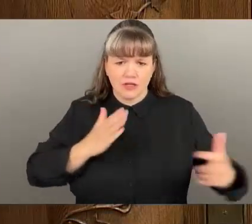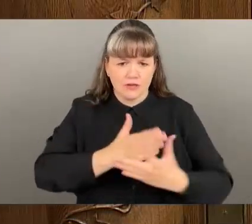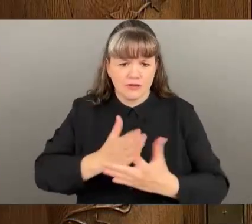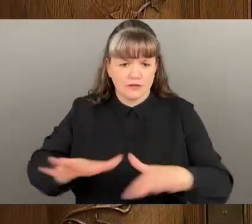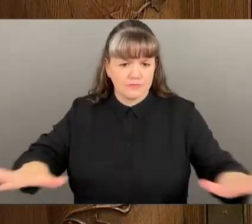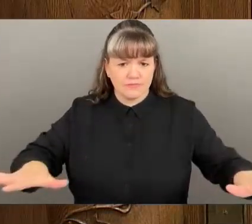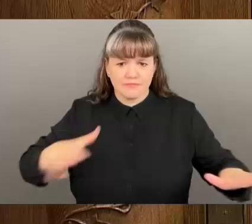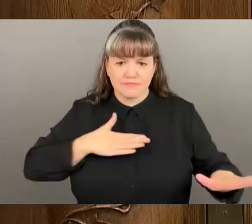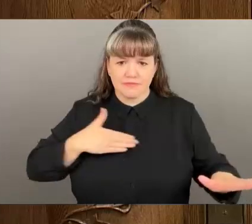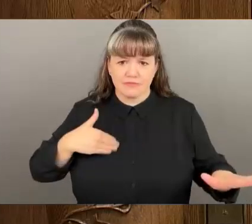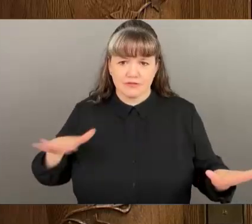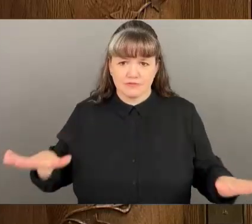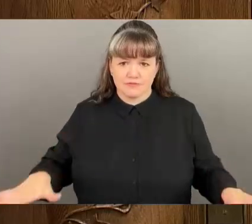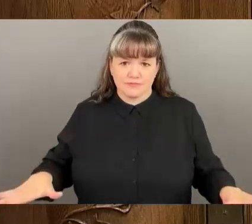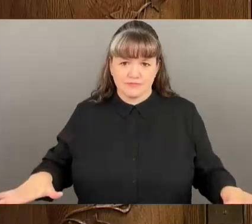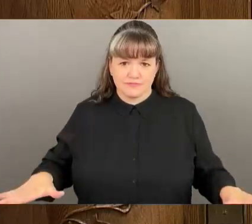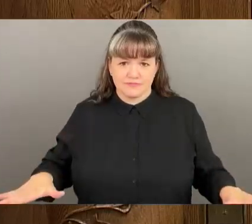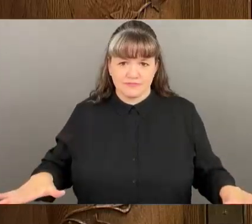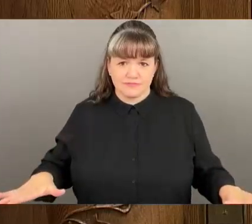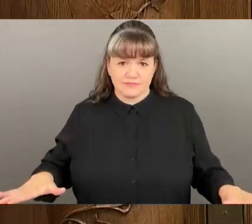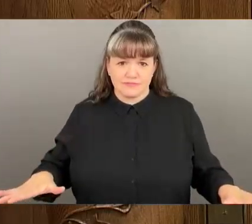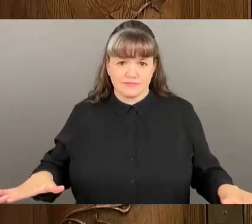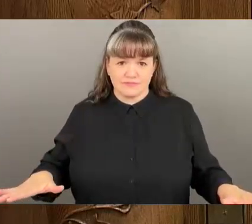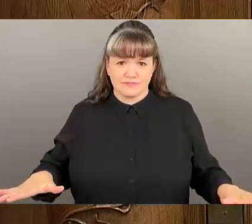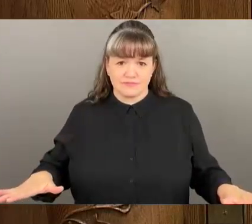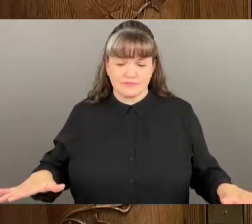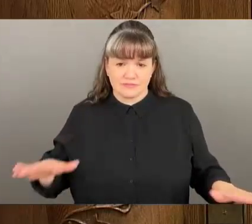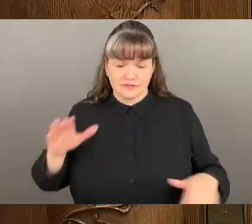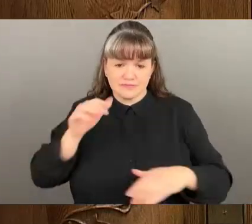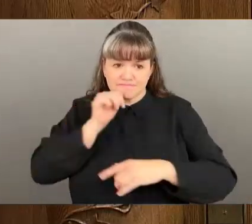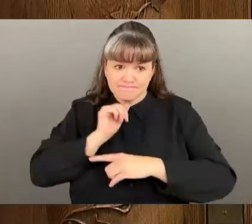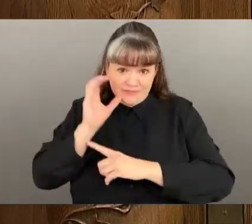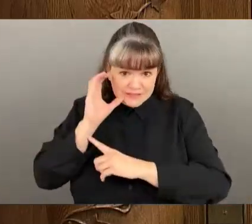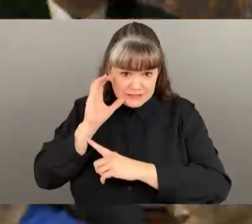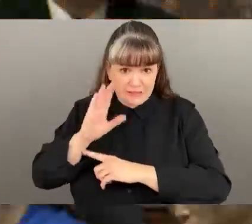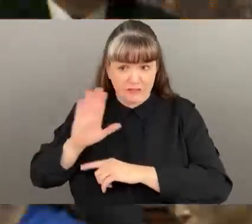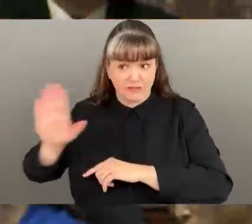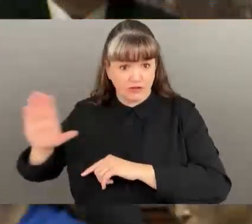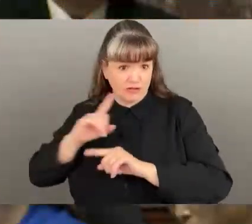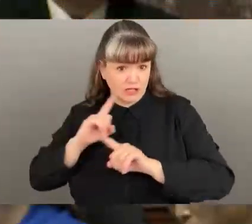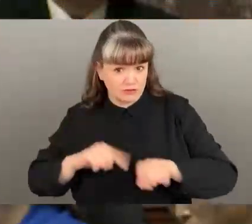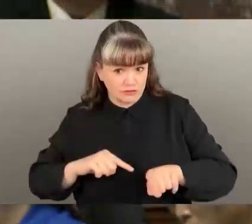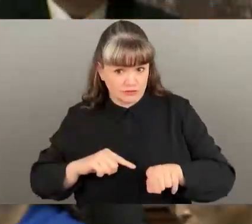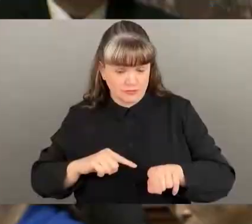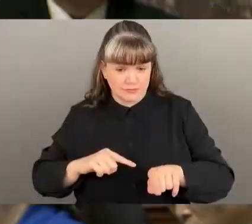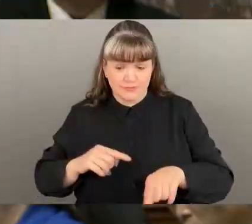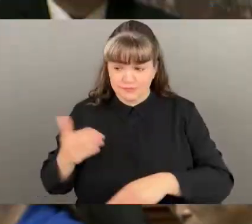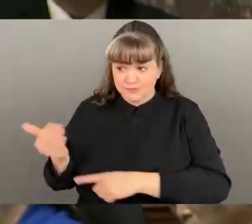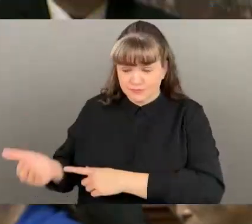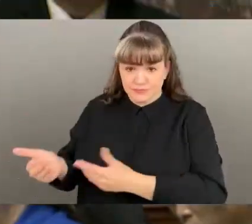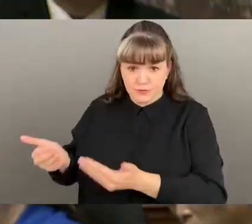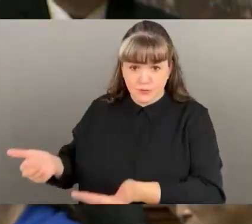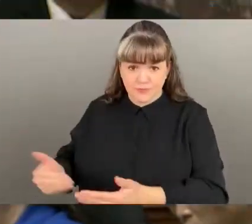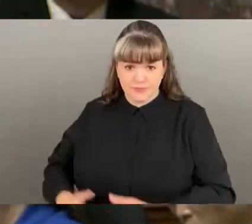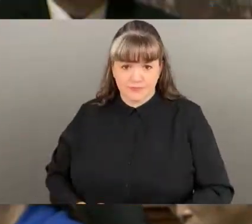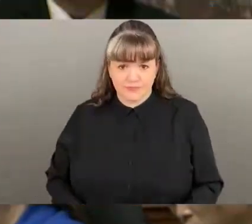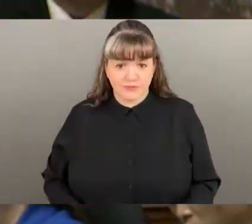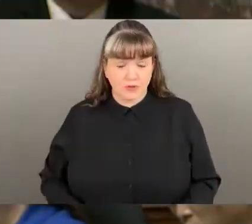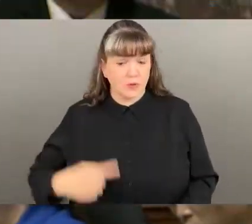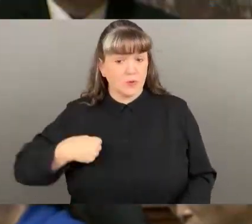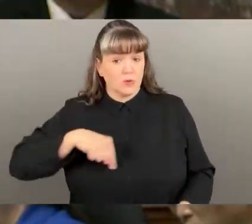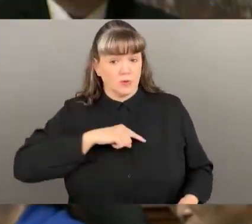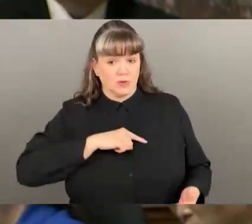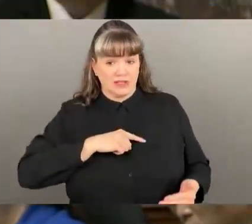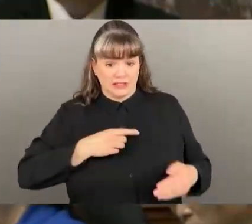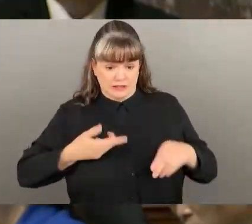let's hear the answer. Minister. We've increased rates 5 times where the leader of the opposition's